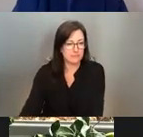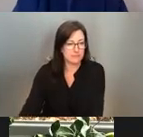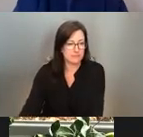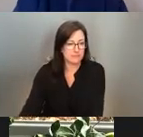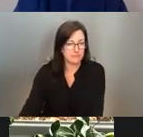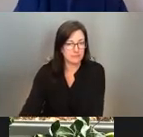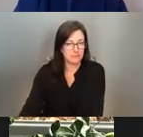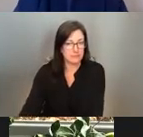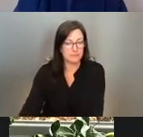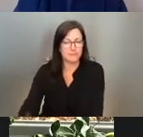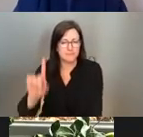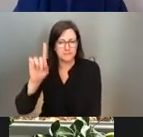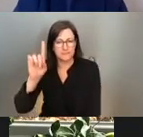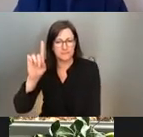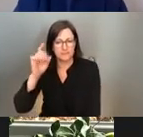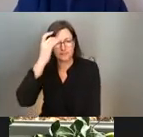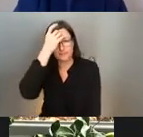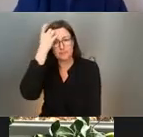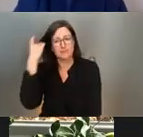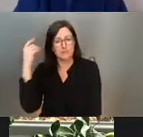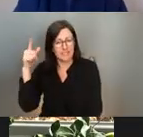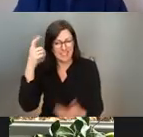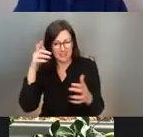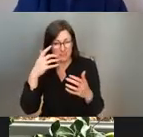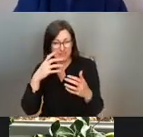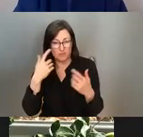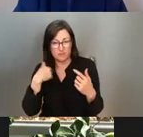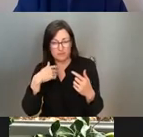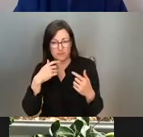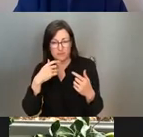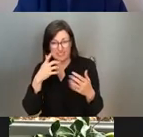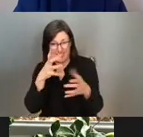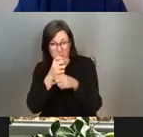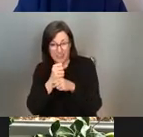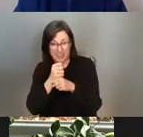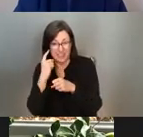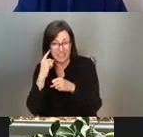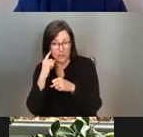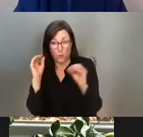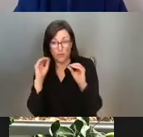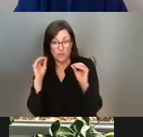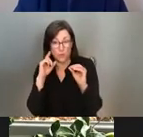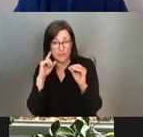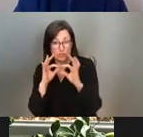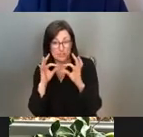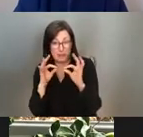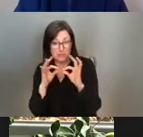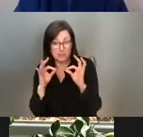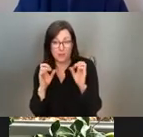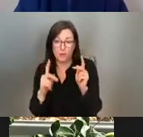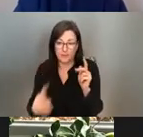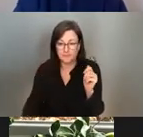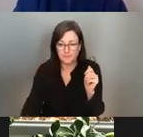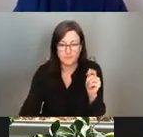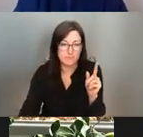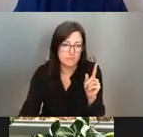I'll go ahead here. I don't know if we can get the sound or not. Oh, no sound, just captions. So just a